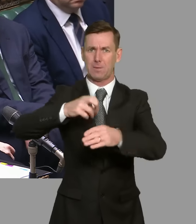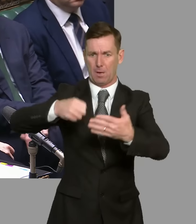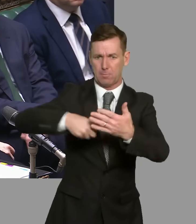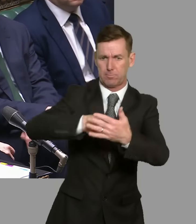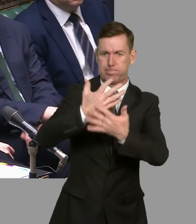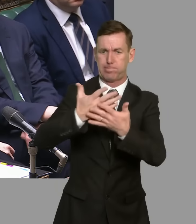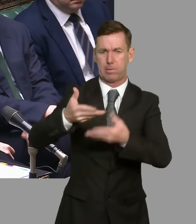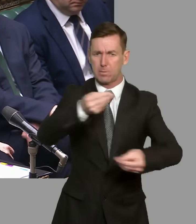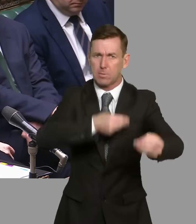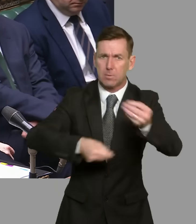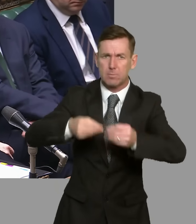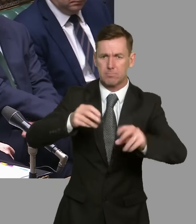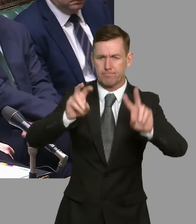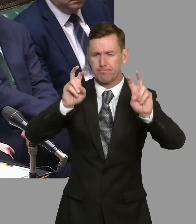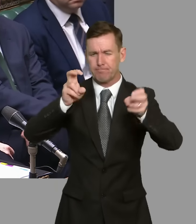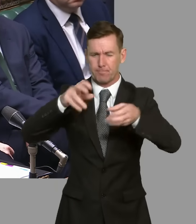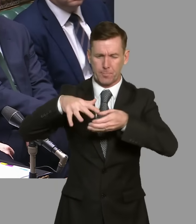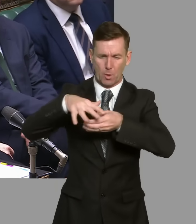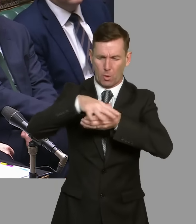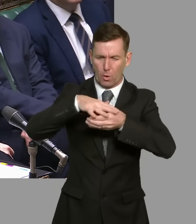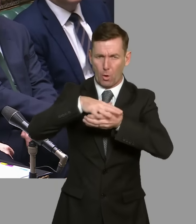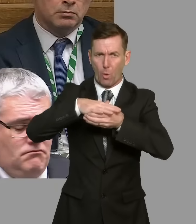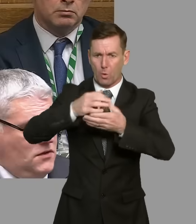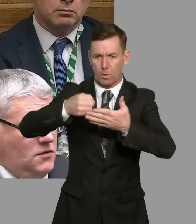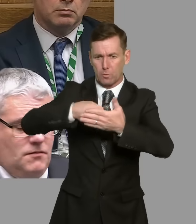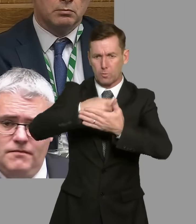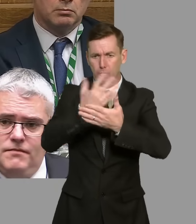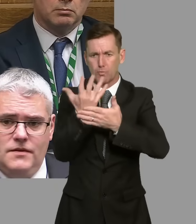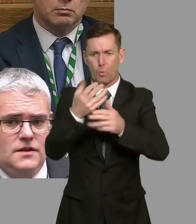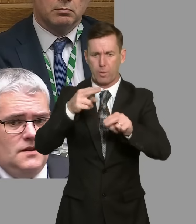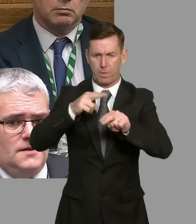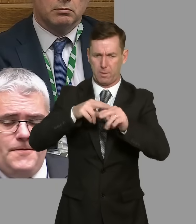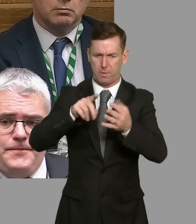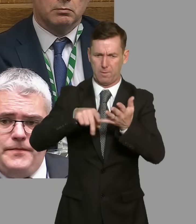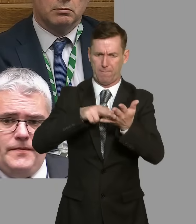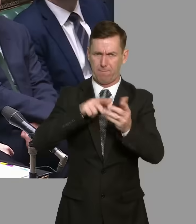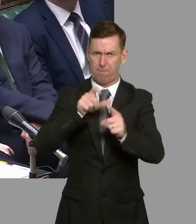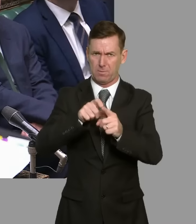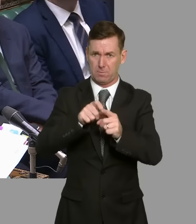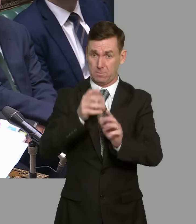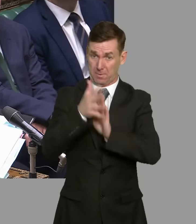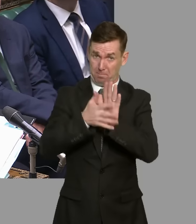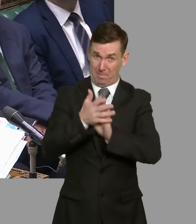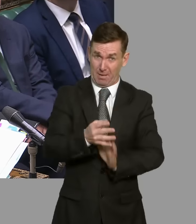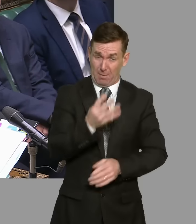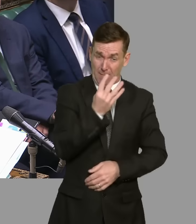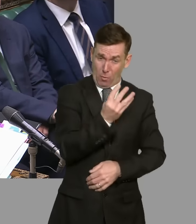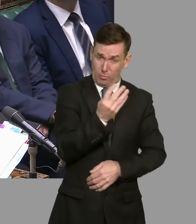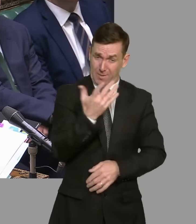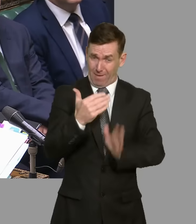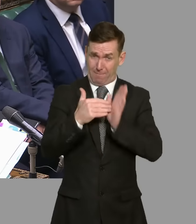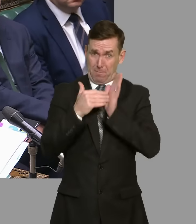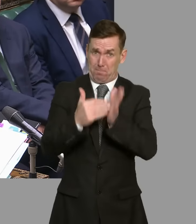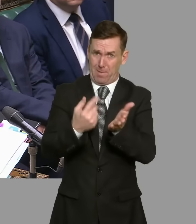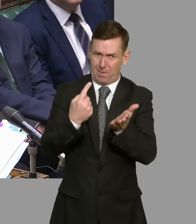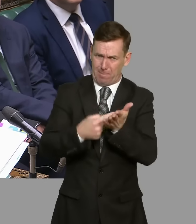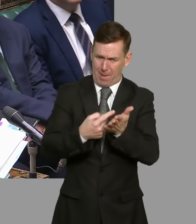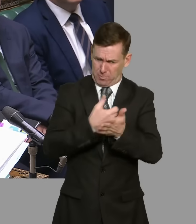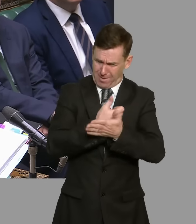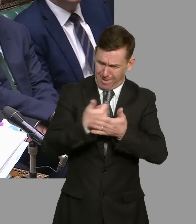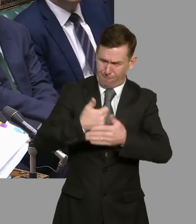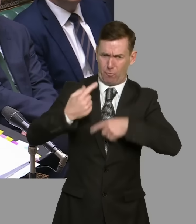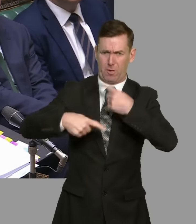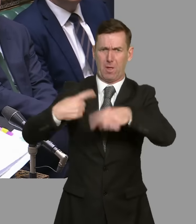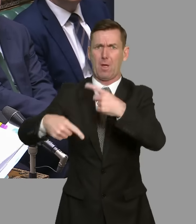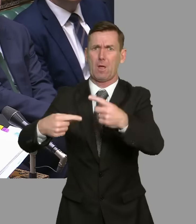partnership with the Executive, will see £45 million every year to support local growth. But I'm very happy to make sure that ministers